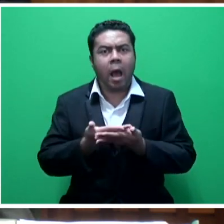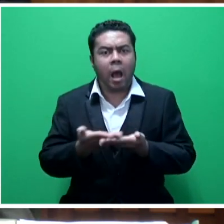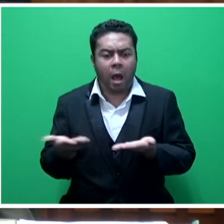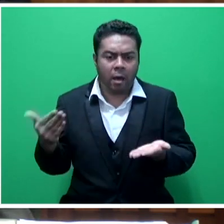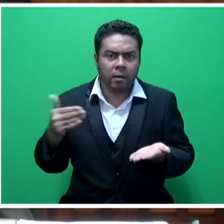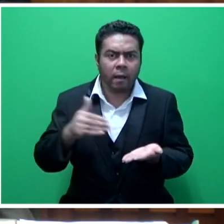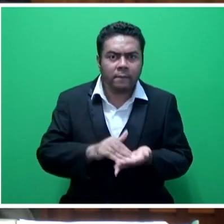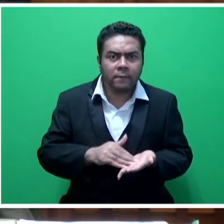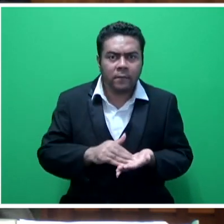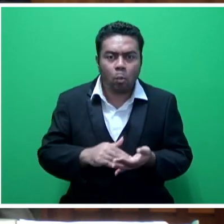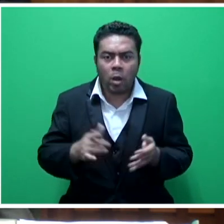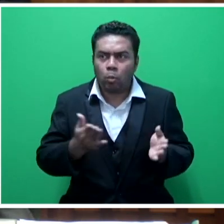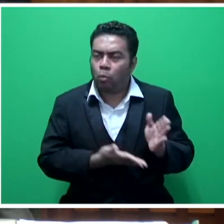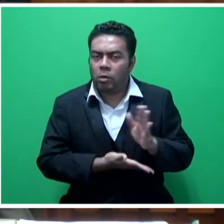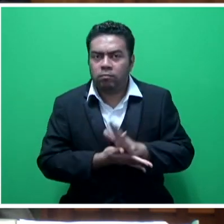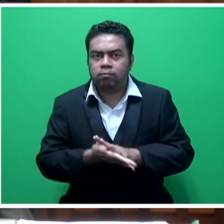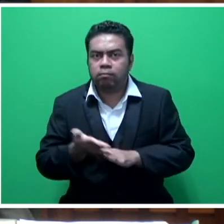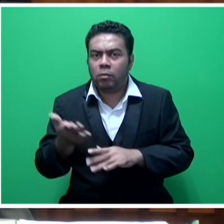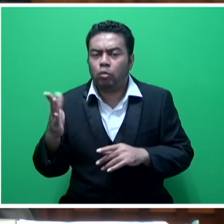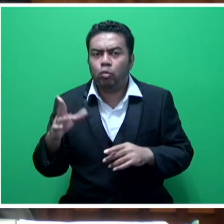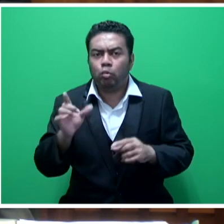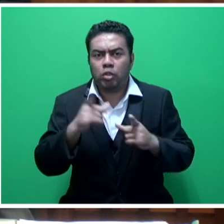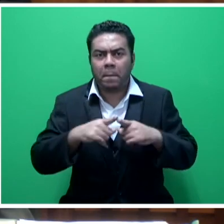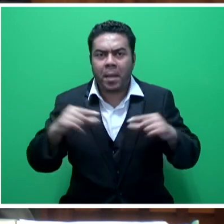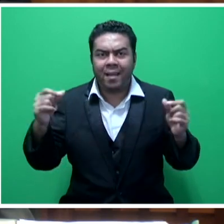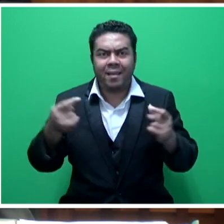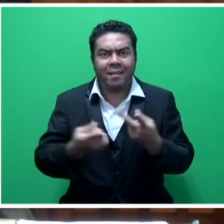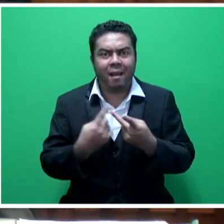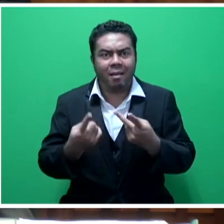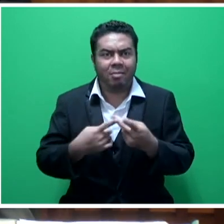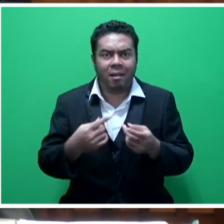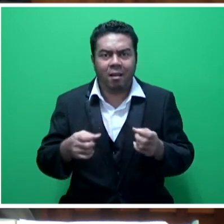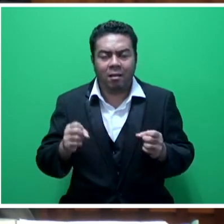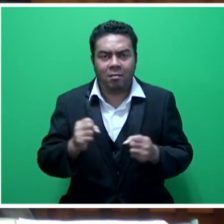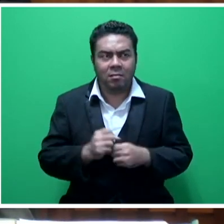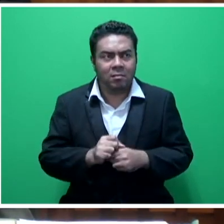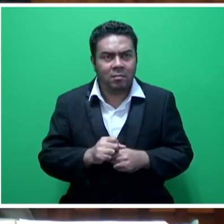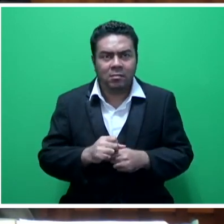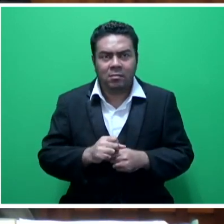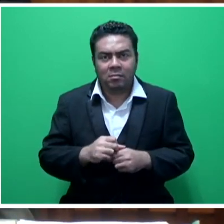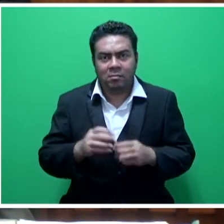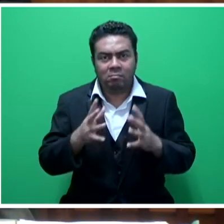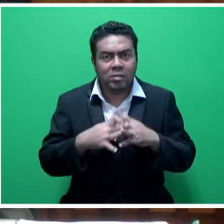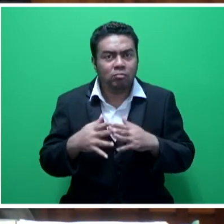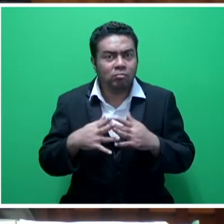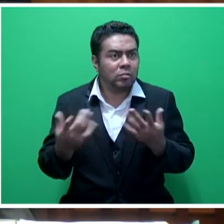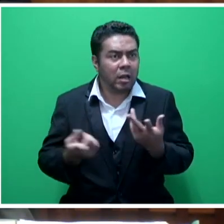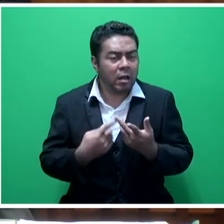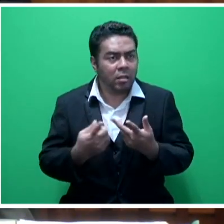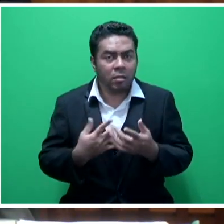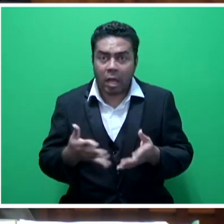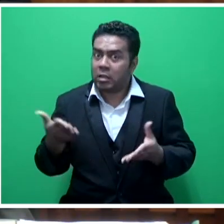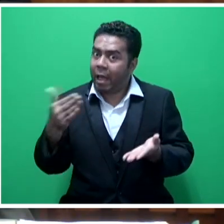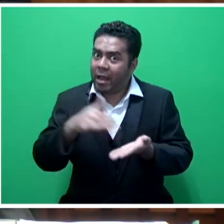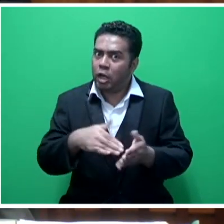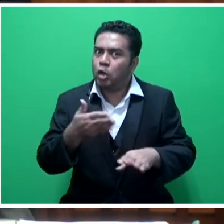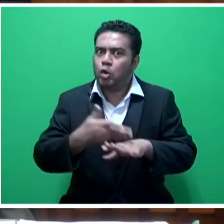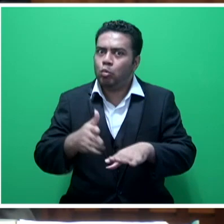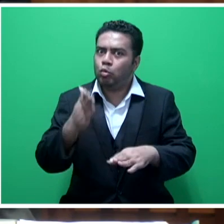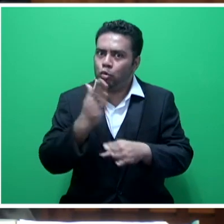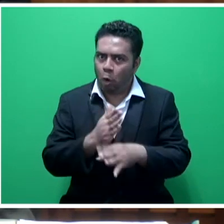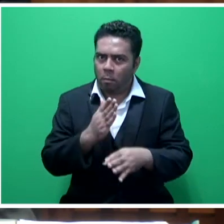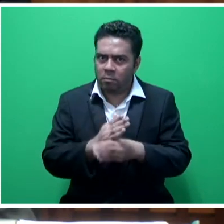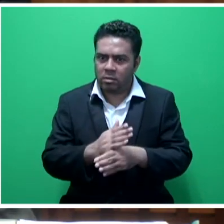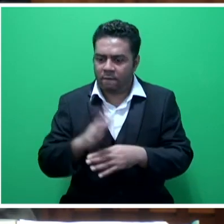we increased the flights to San Francisco, scheduled flights. Those new routes and acquisitions added new jobs for pilots,